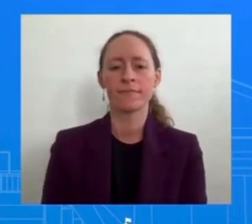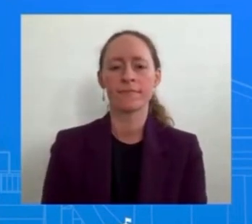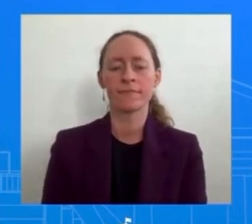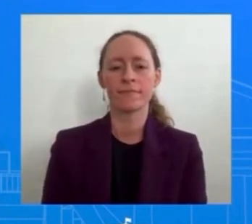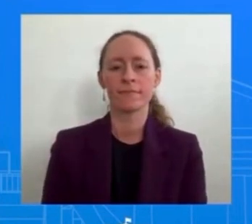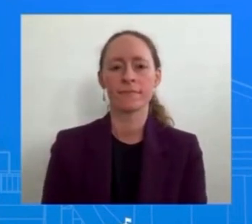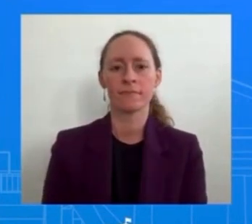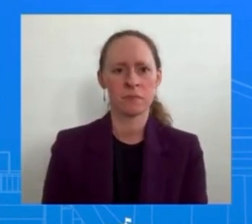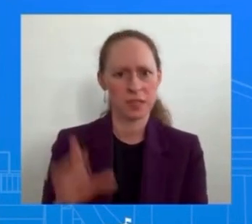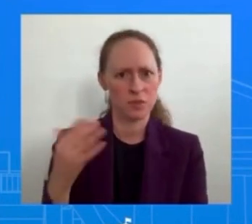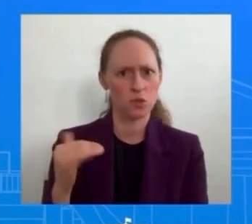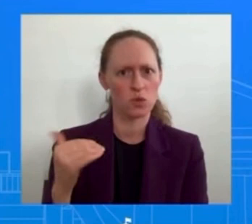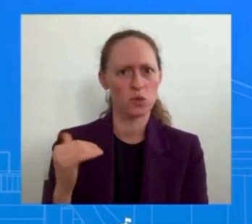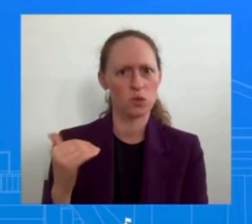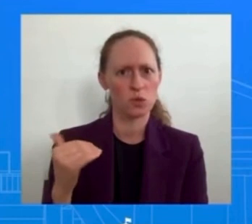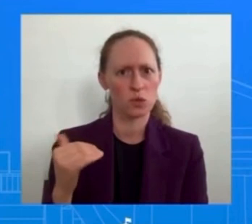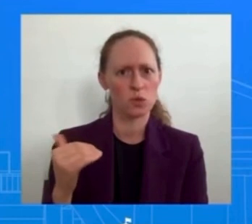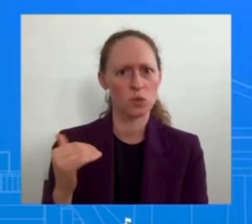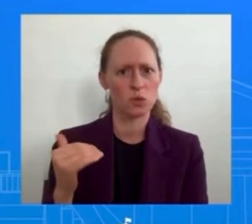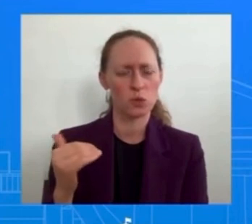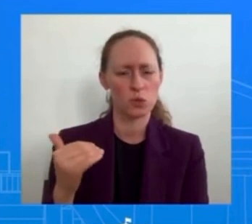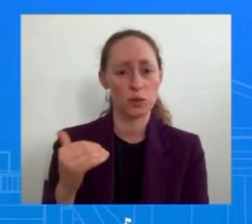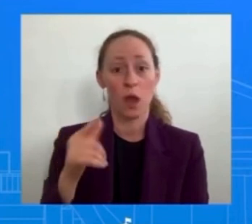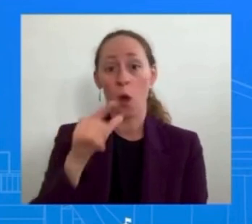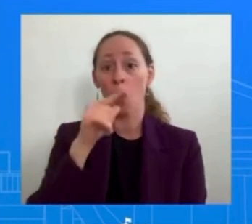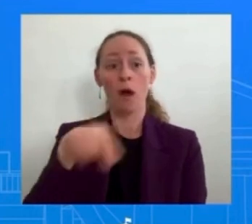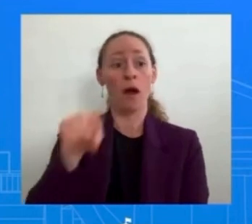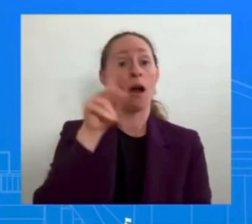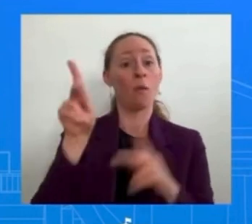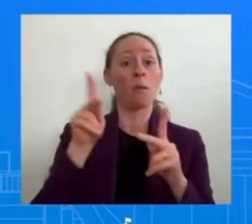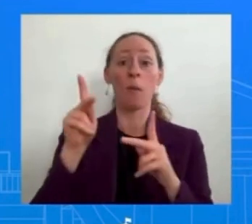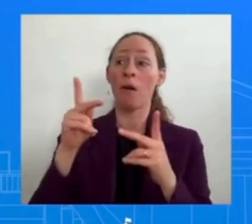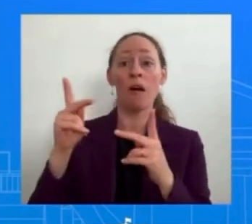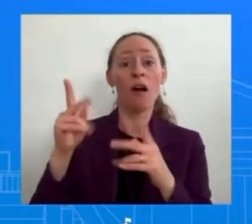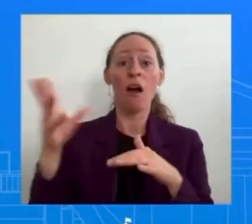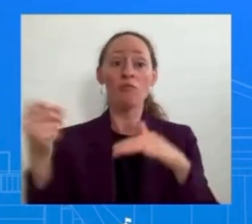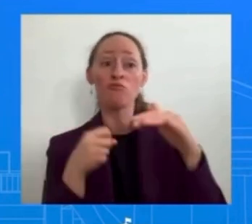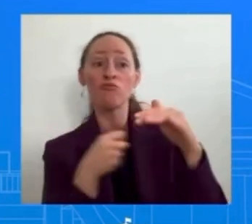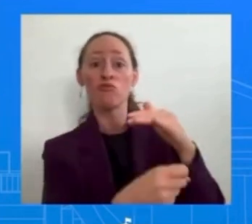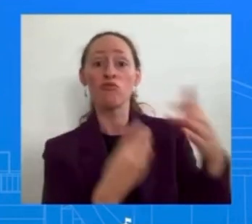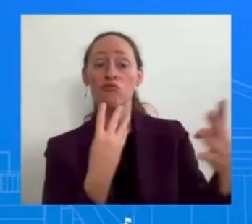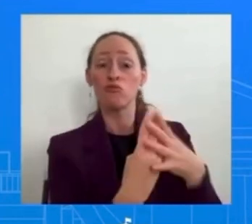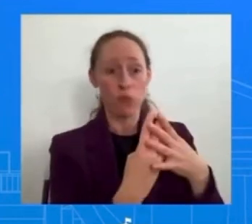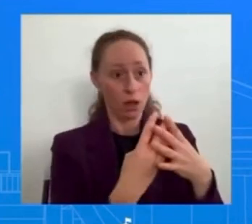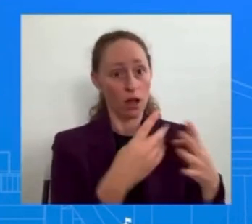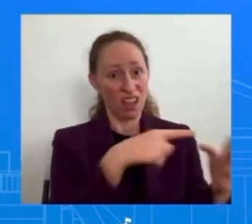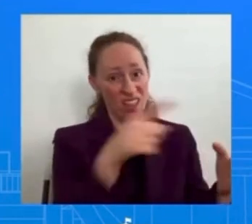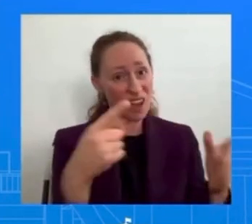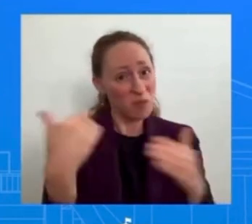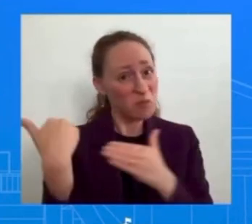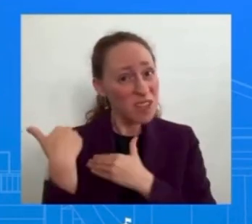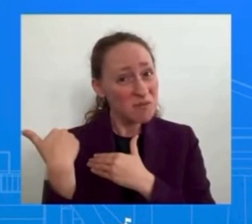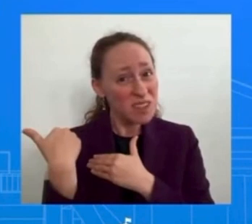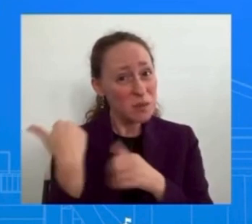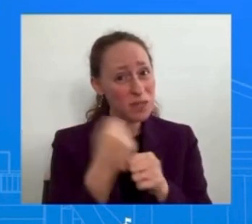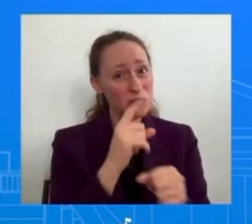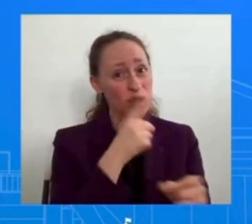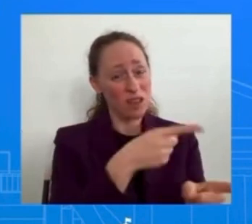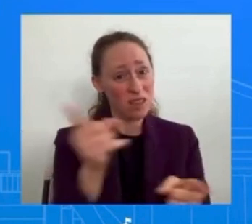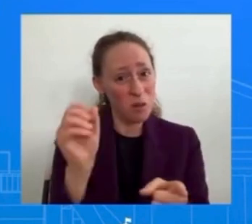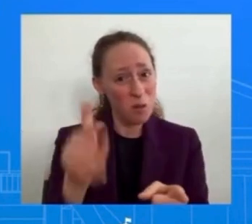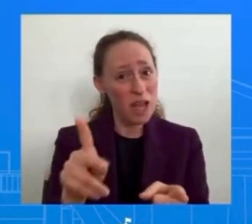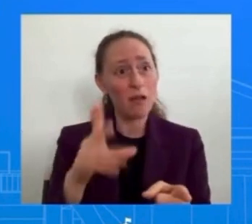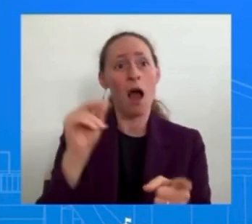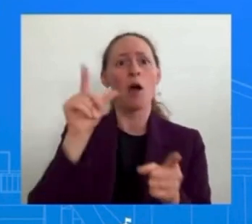security of President Bazoum, his family, and detained members of his government, and we'll continue to be consistent on that. I know that you were also asking me about